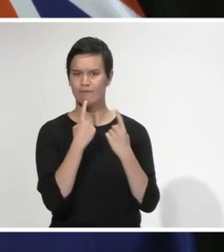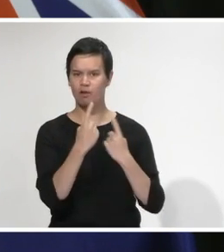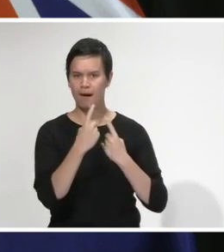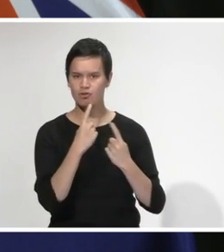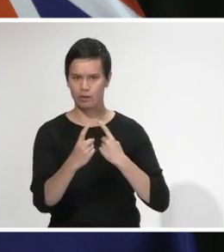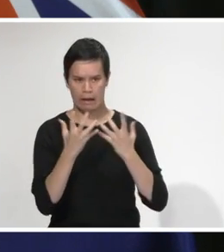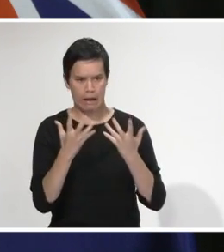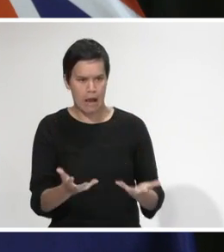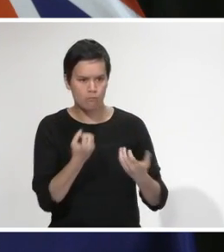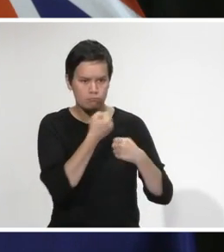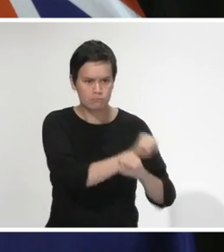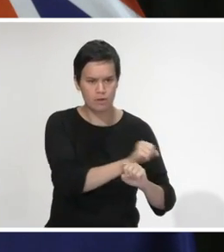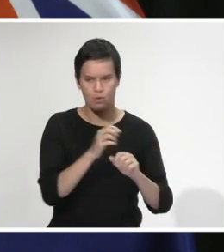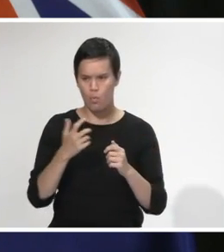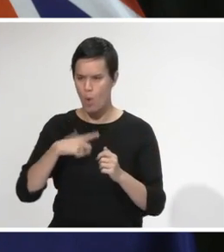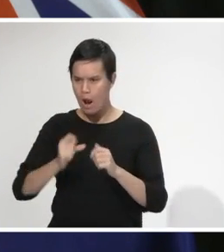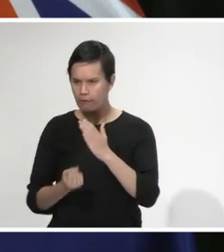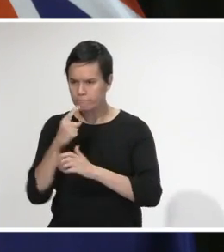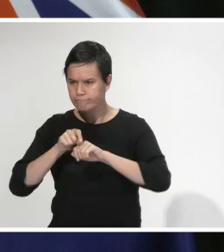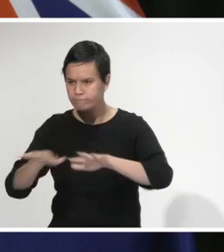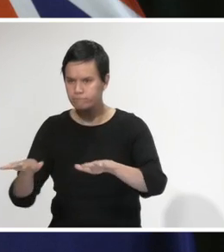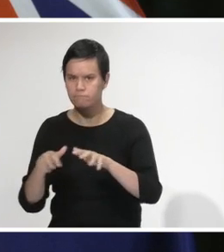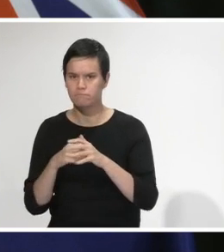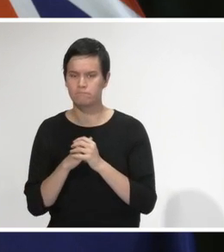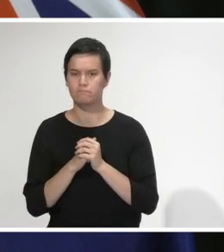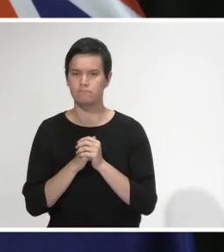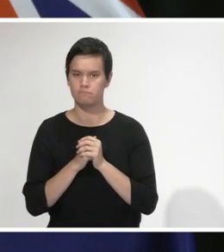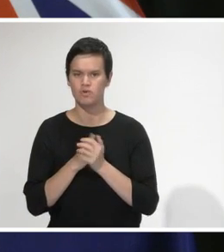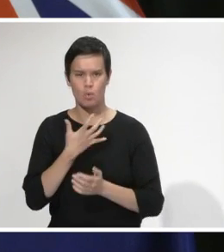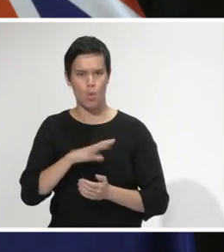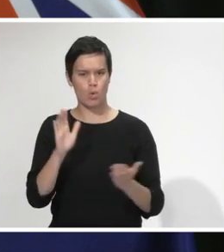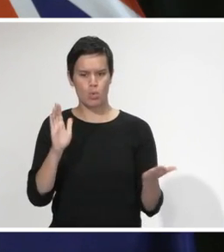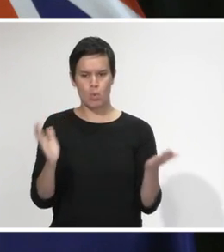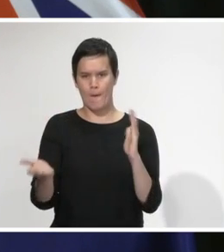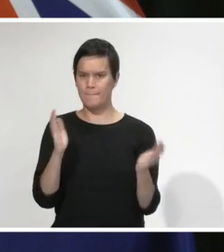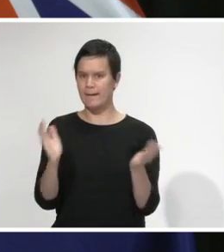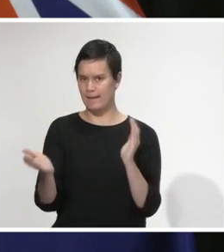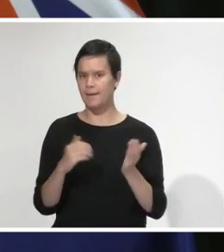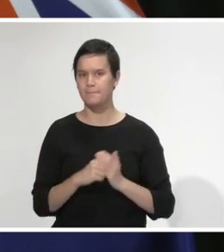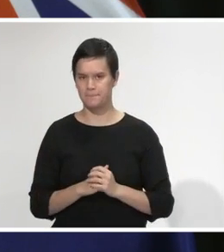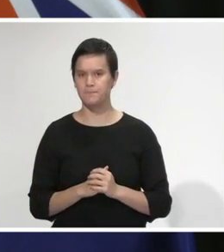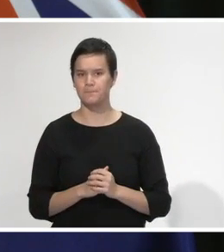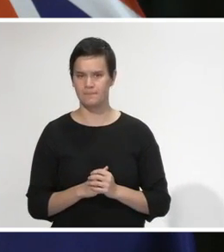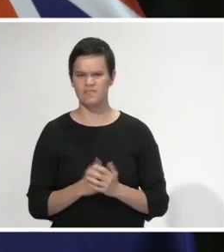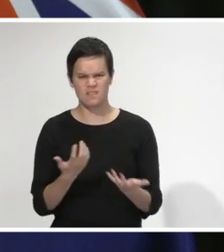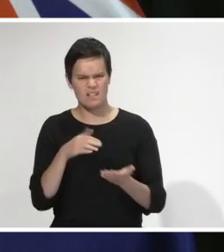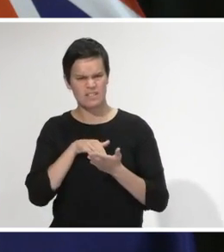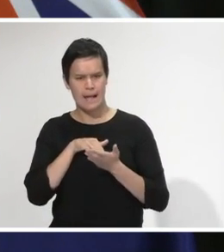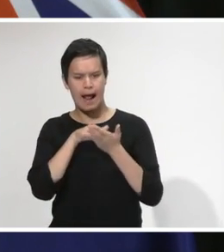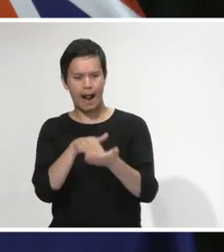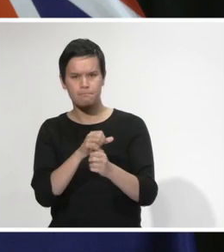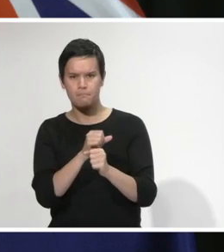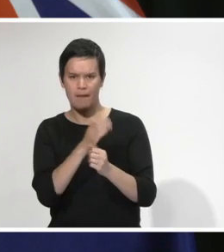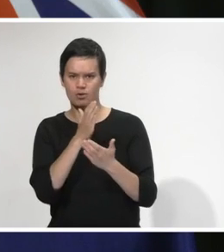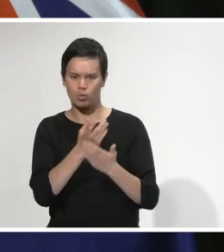the facilities where there have been cases and also comparing those with some facilities where there haven't, just to help strengthen and improve